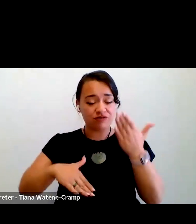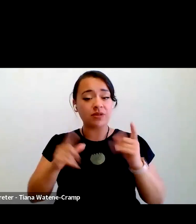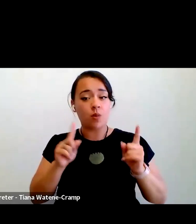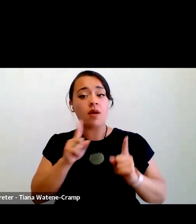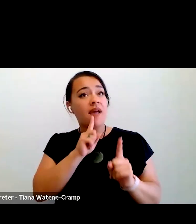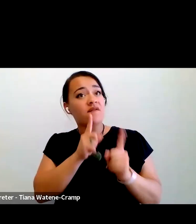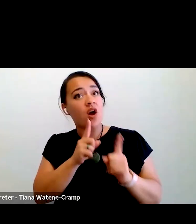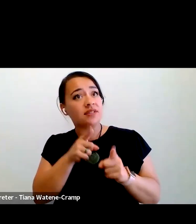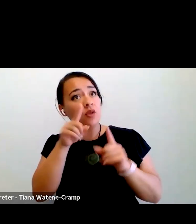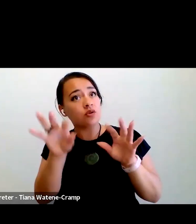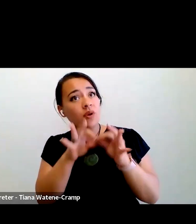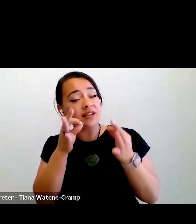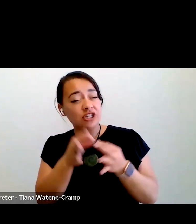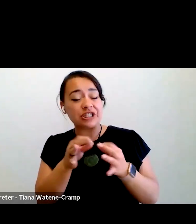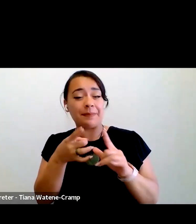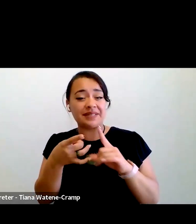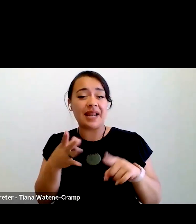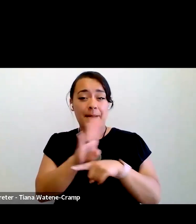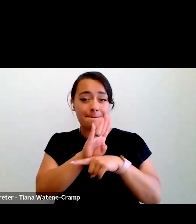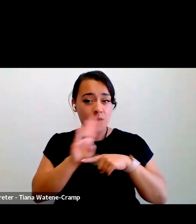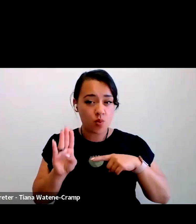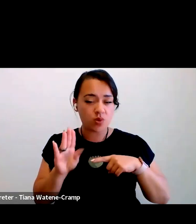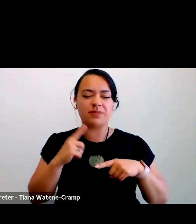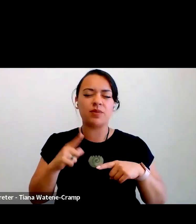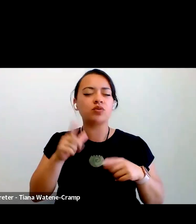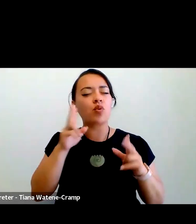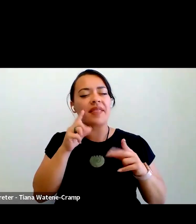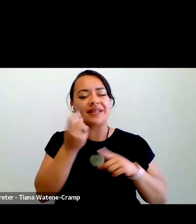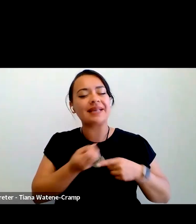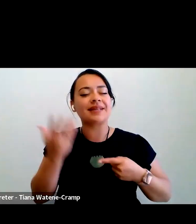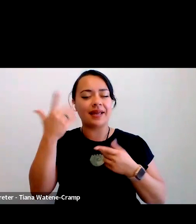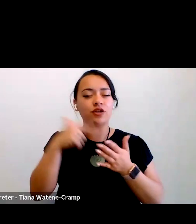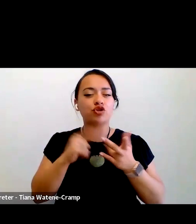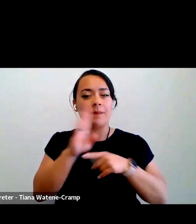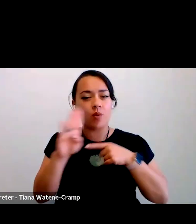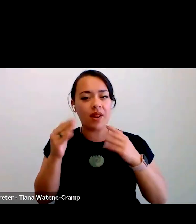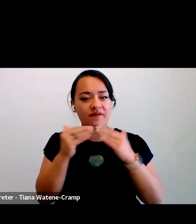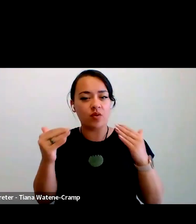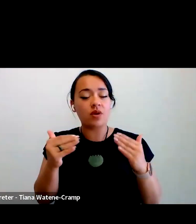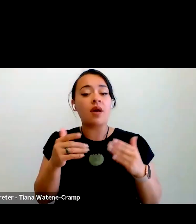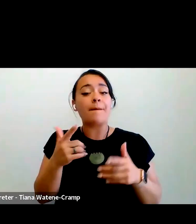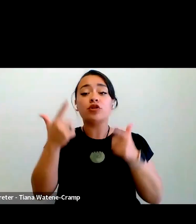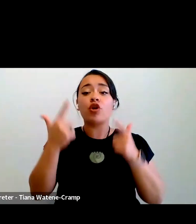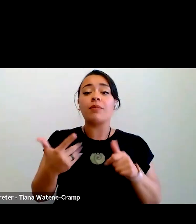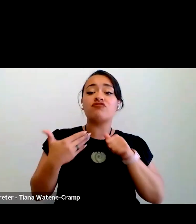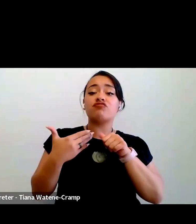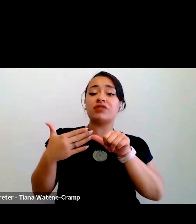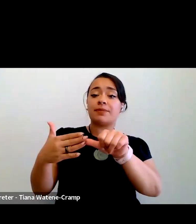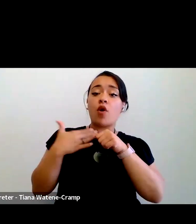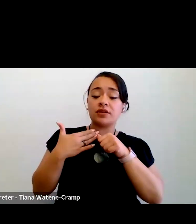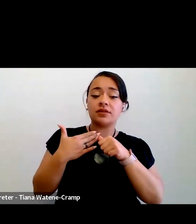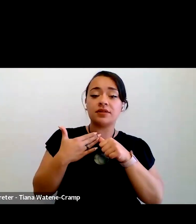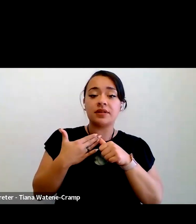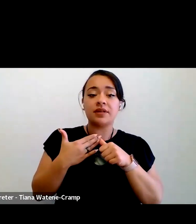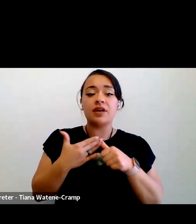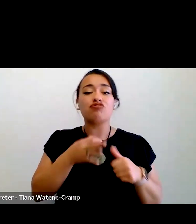and particularly boards, because usually this is escalated to board level, the most common response is risk mitigation. How do we minimise what's just